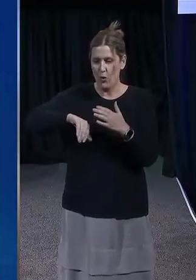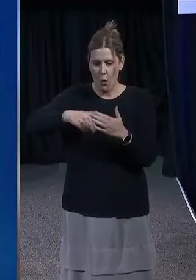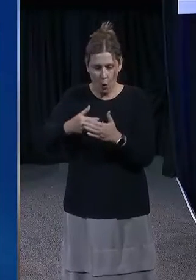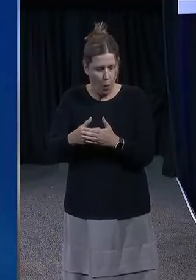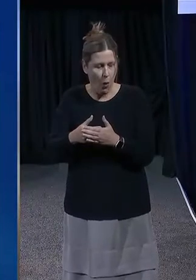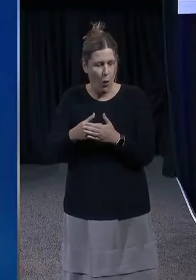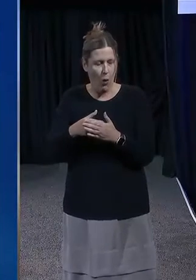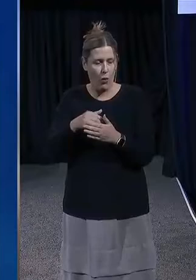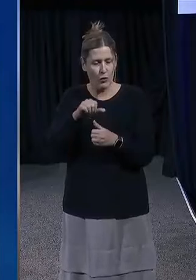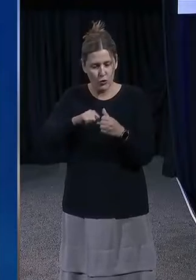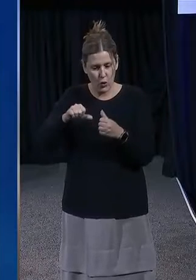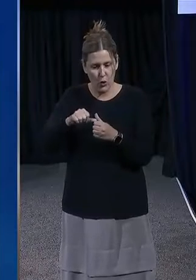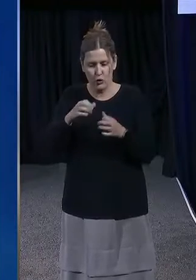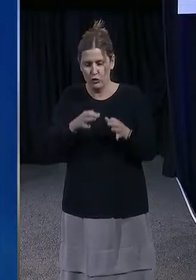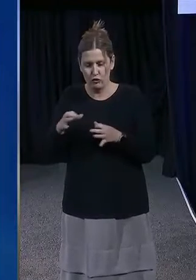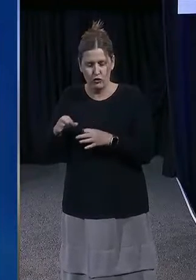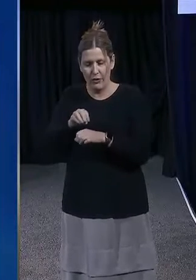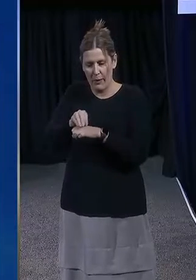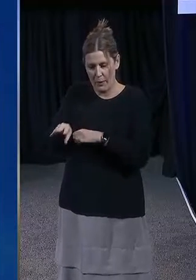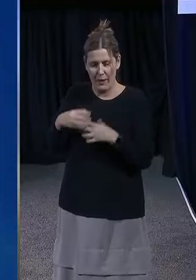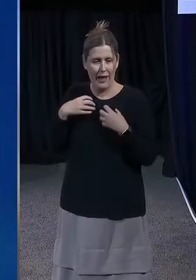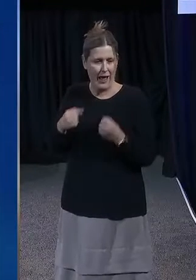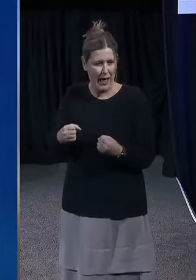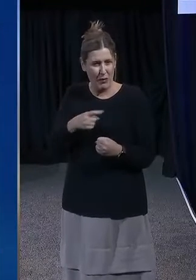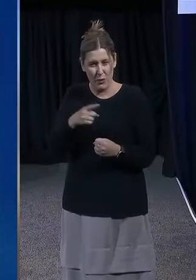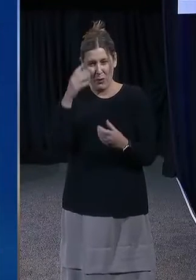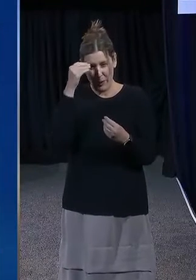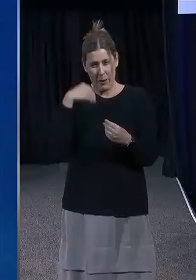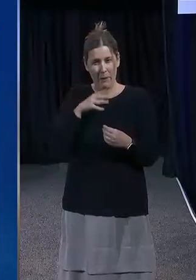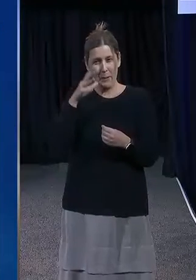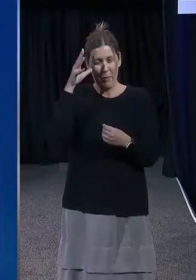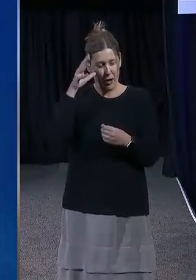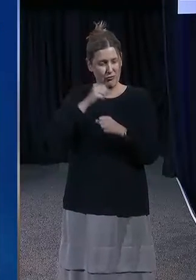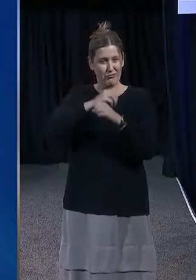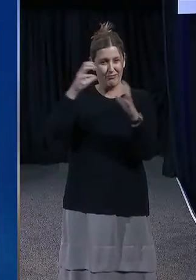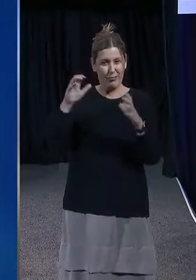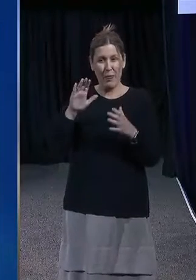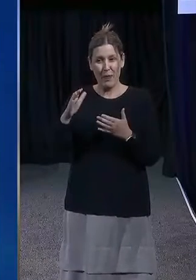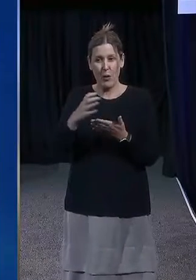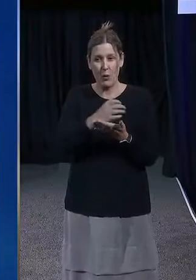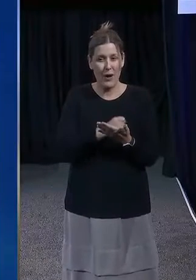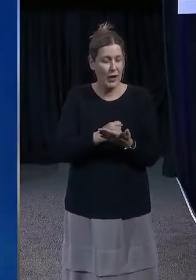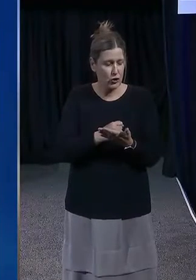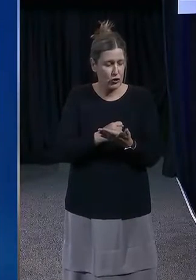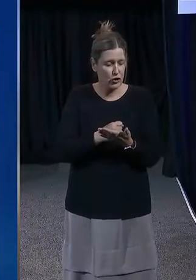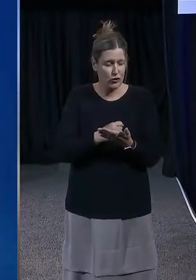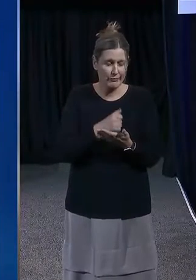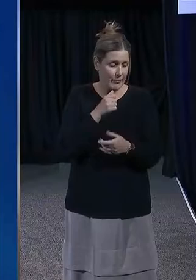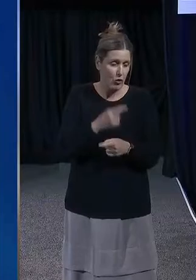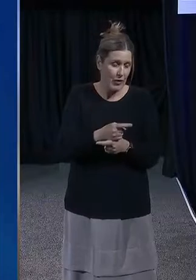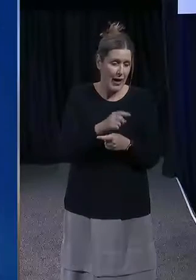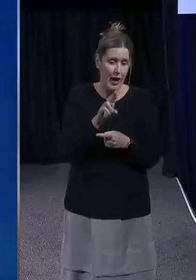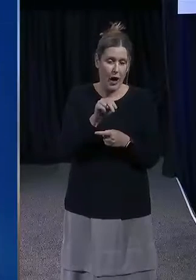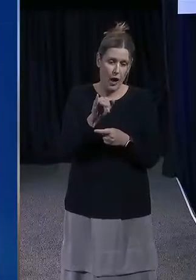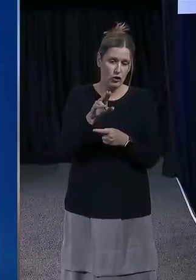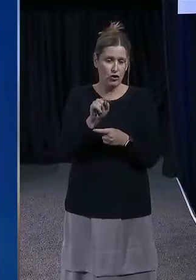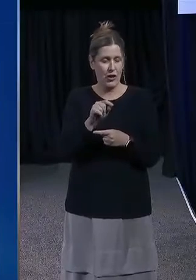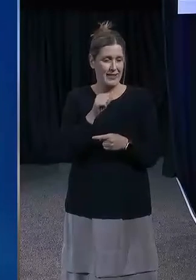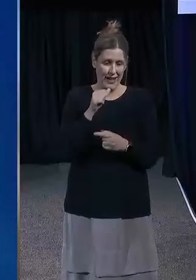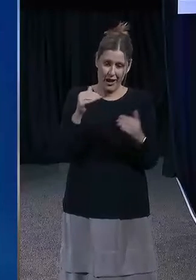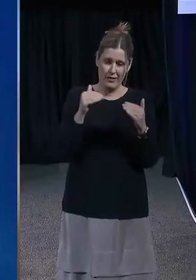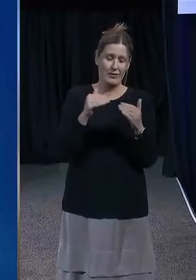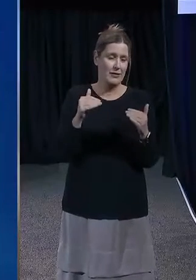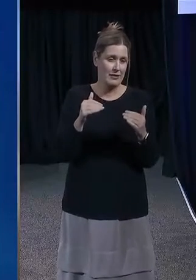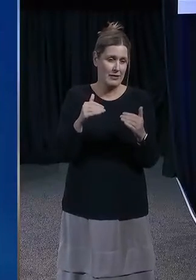health. Think about it for a moment. Think about my parents. The wages that they earned, unjust discrimination. The